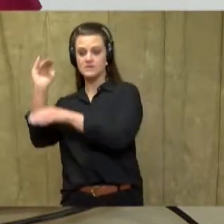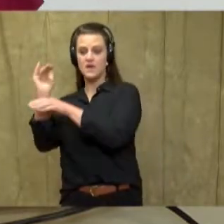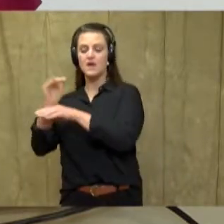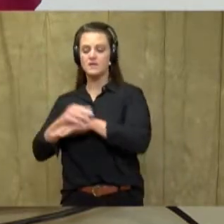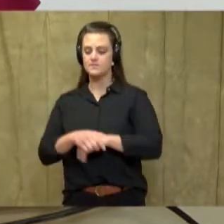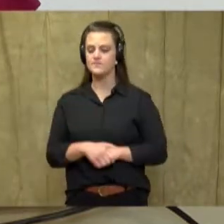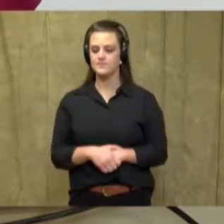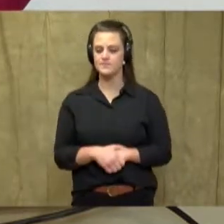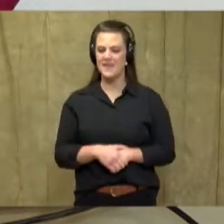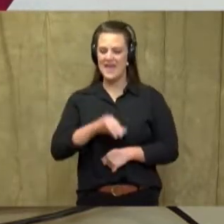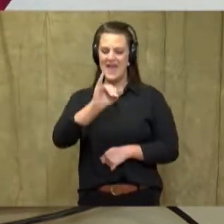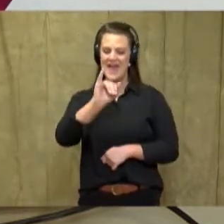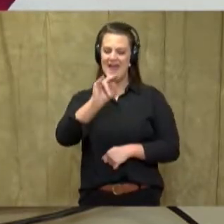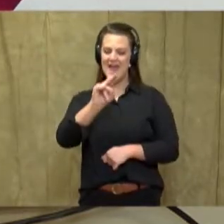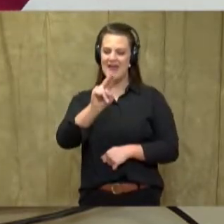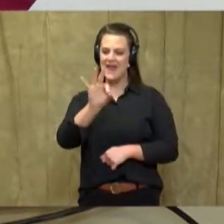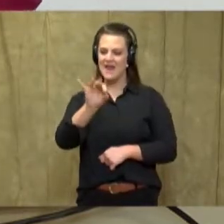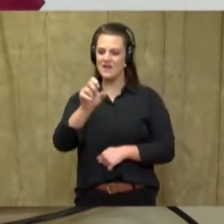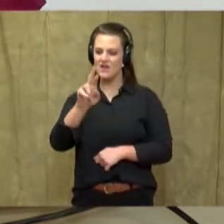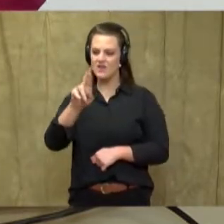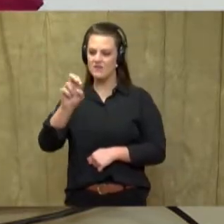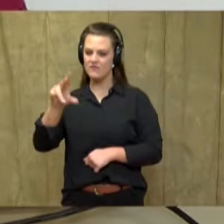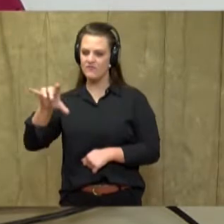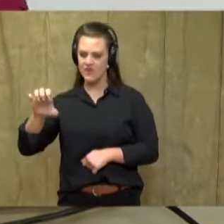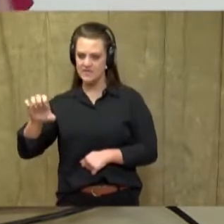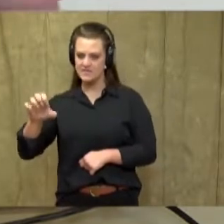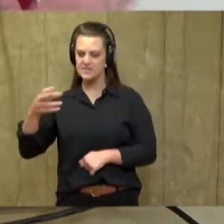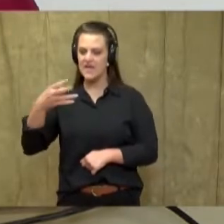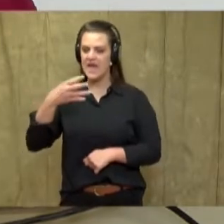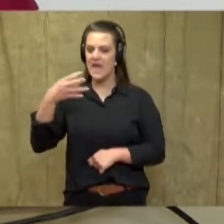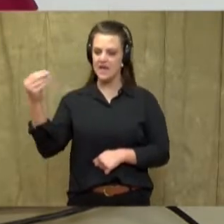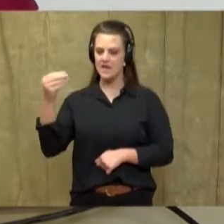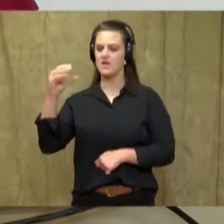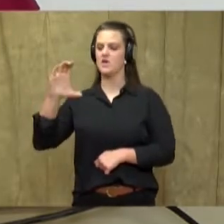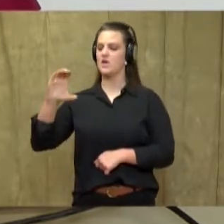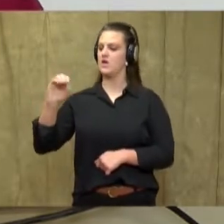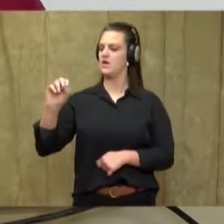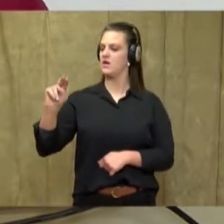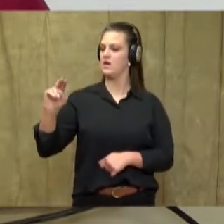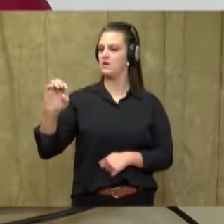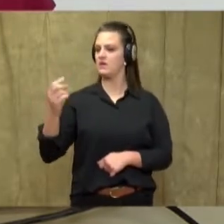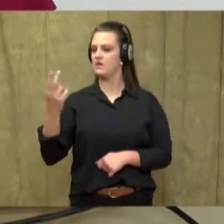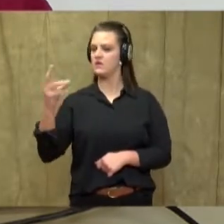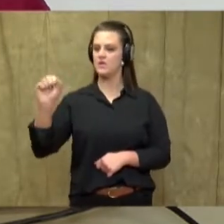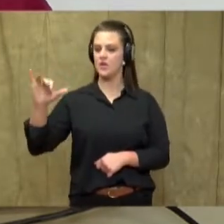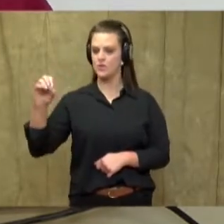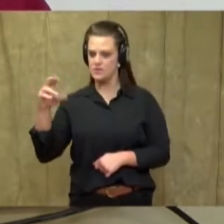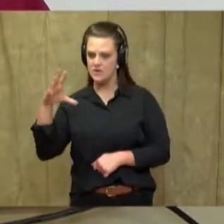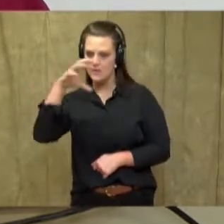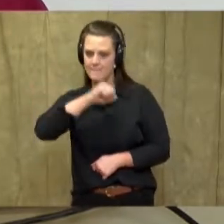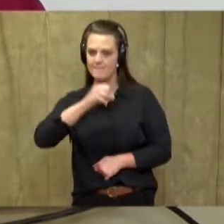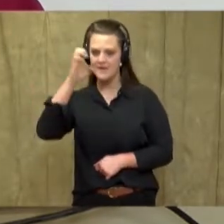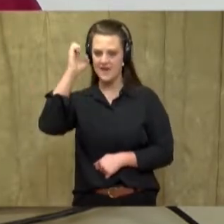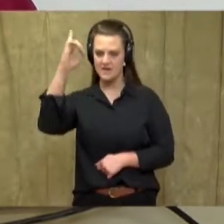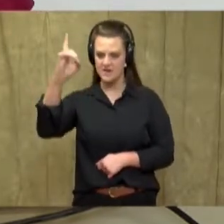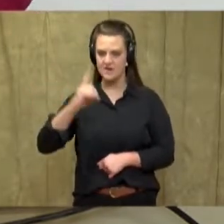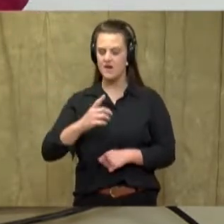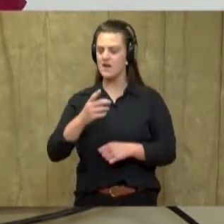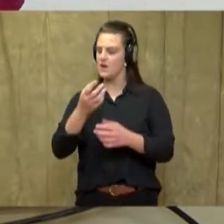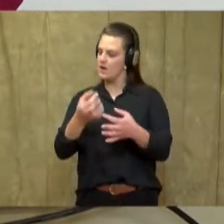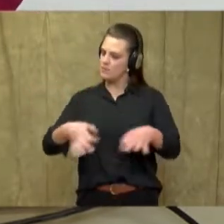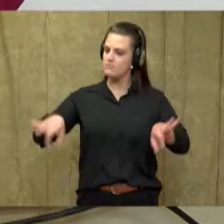of inferencing, conclusion making is extremely, or as we say in Mobile